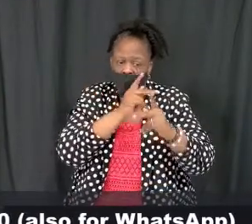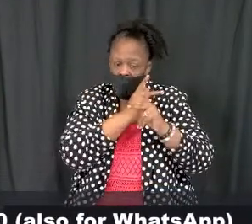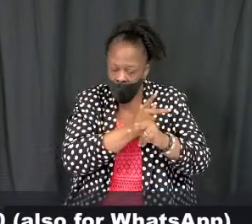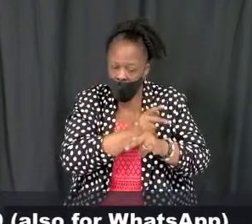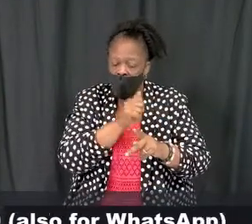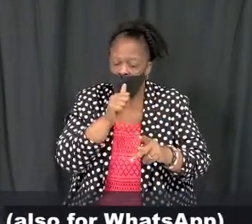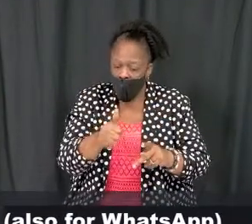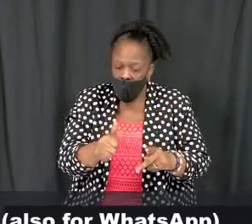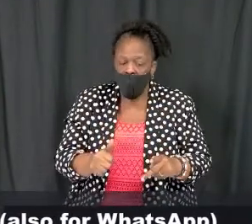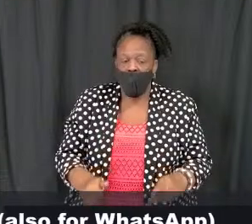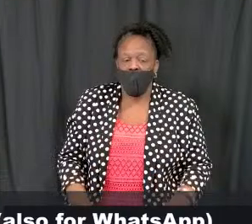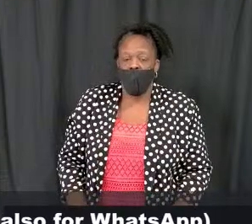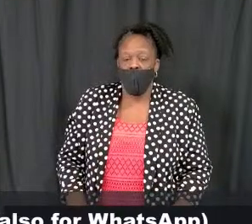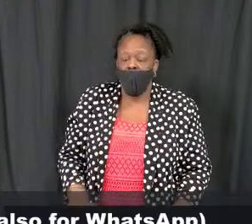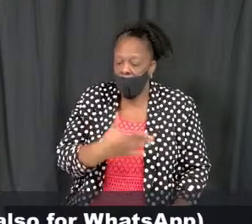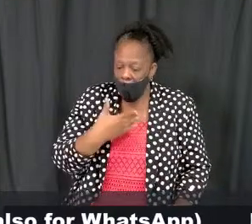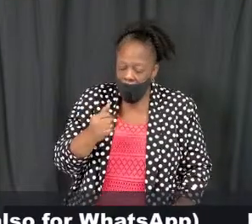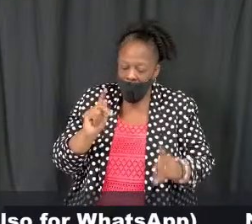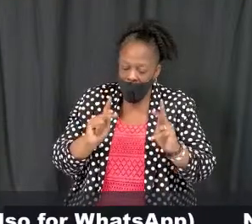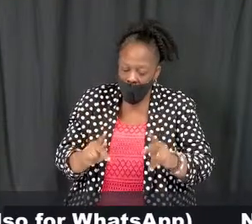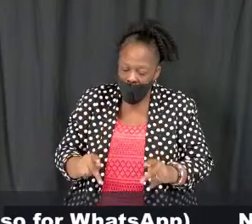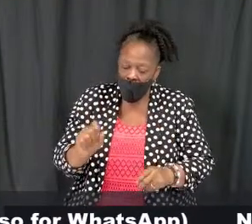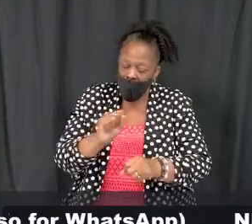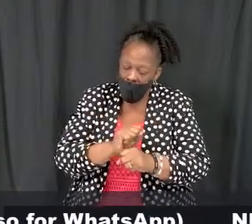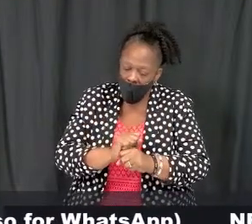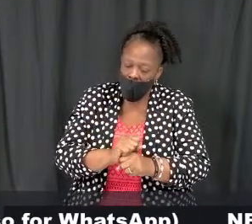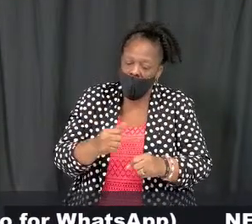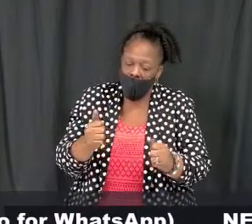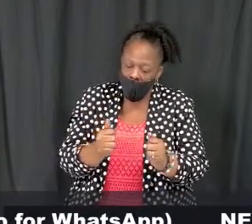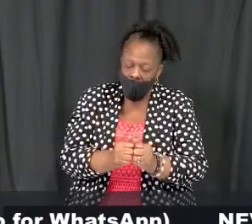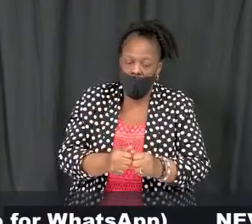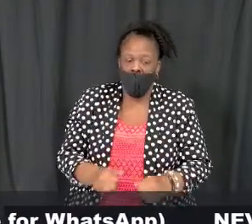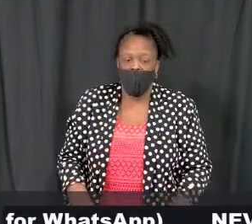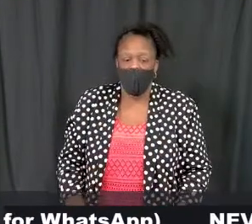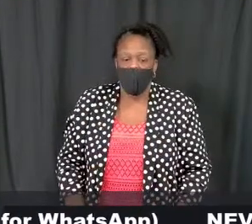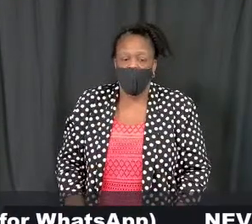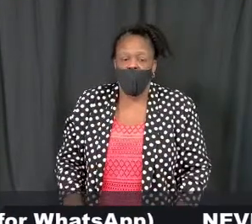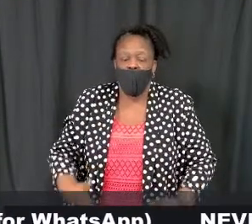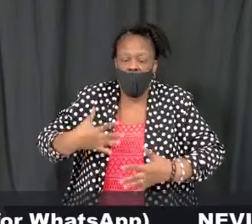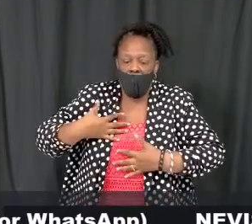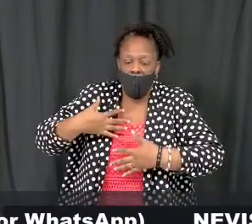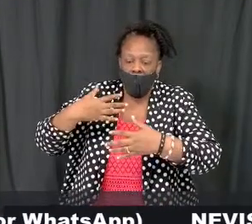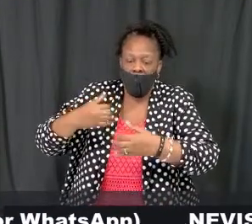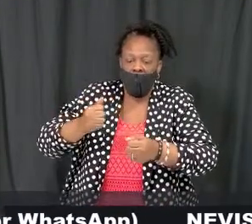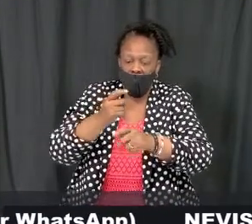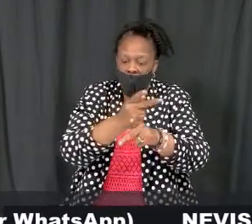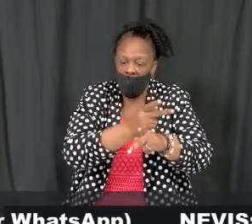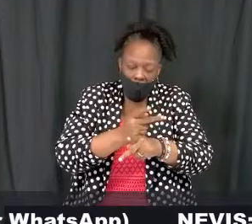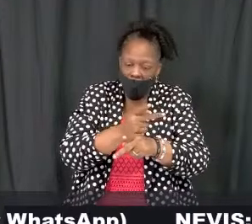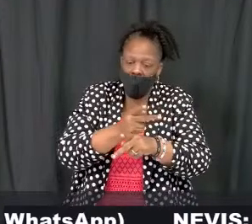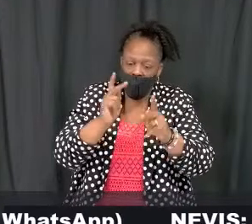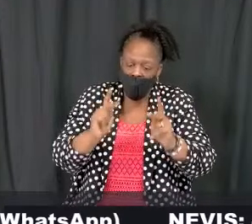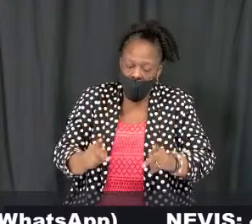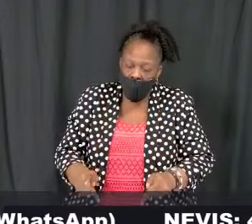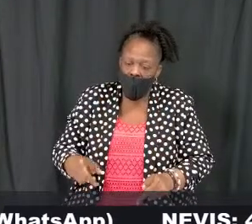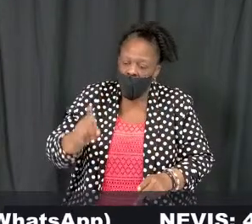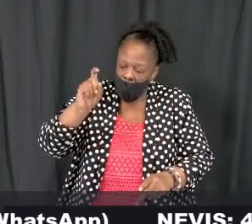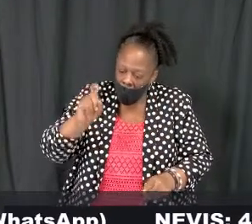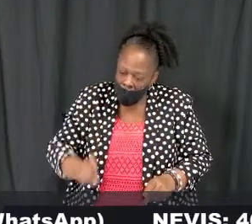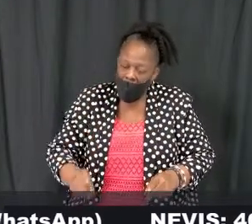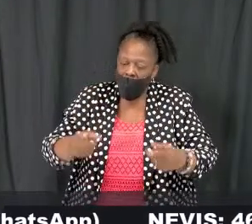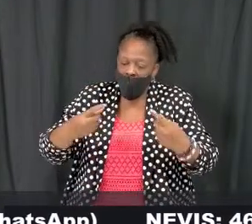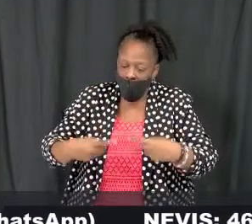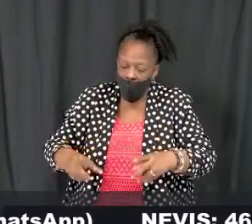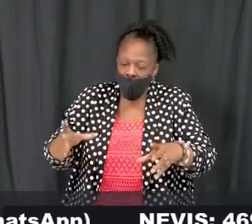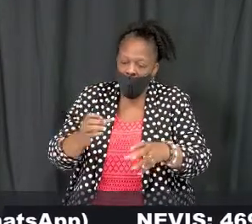to cluster spread in these institutions where they work. Healthcare workers like myself and other essential workers